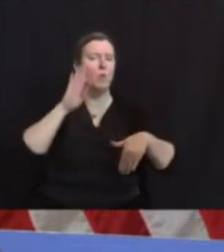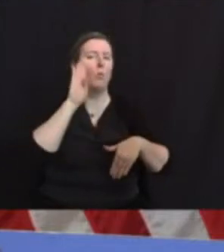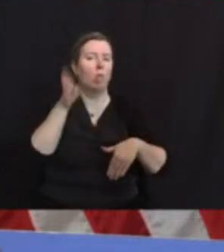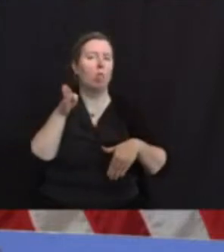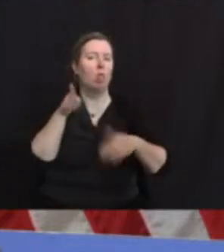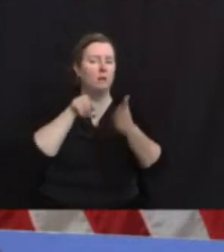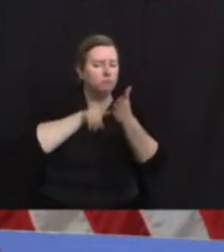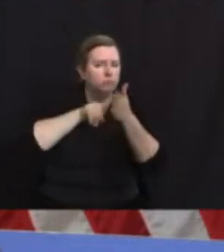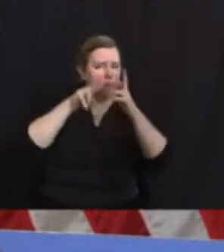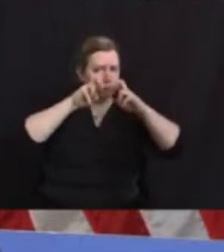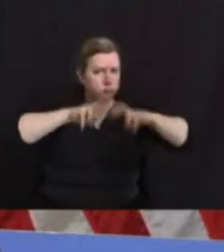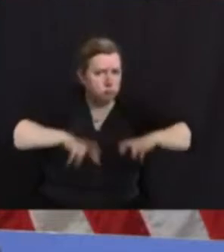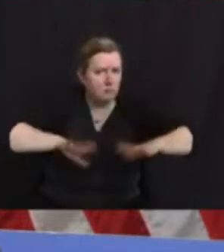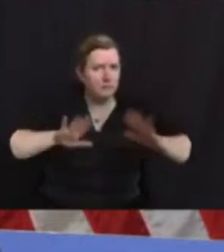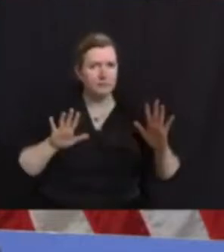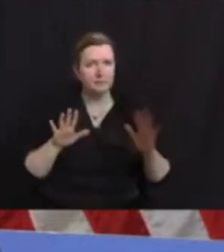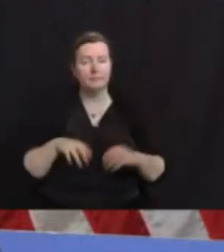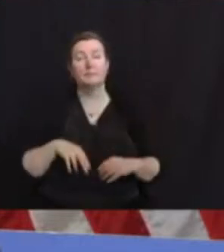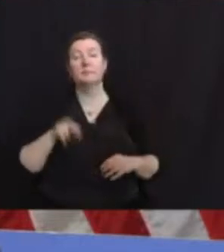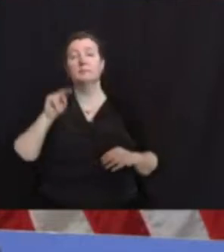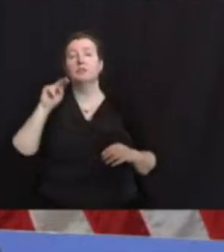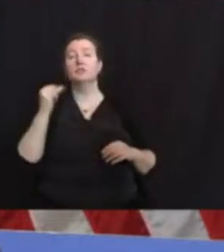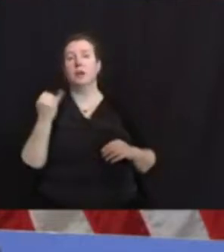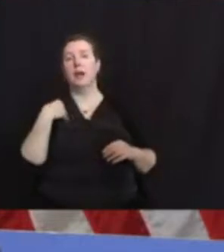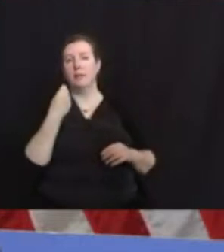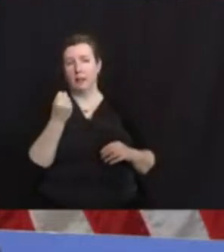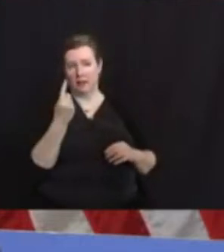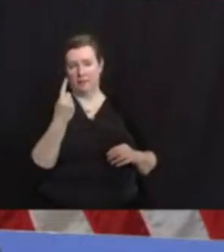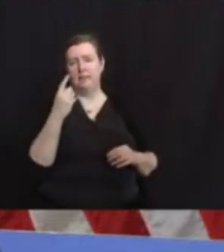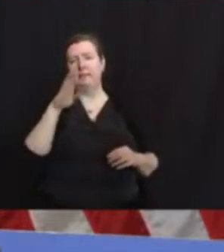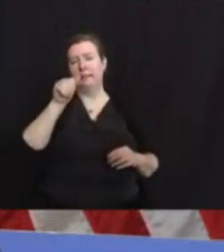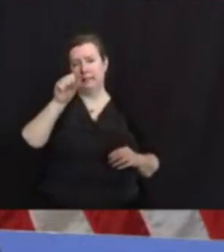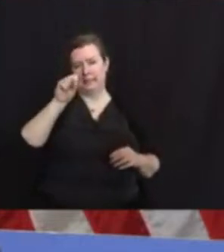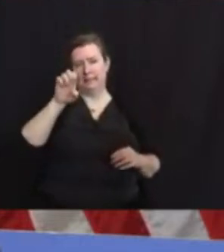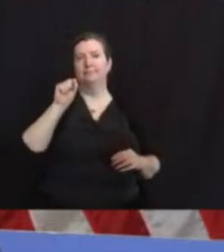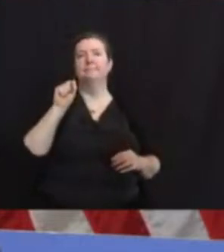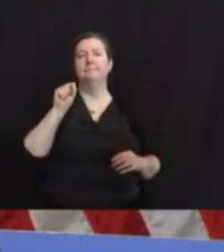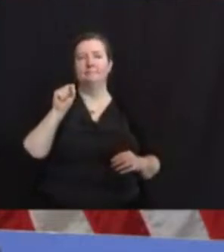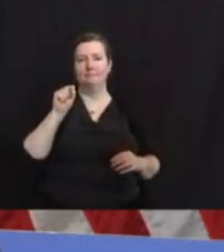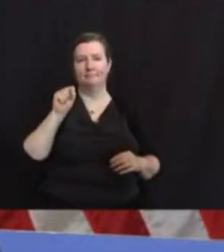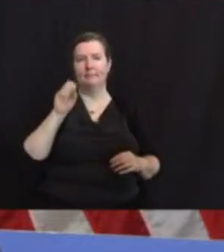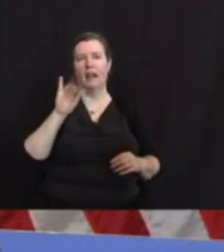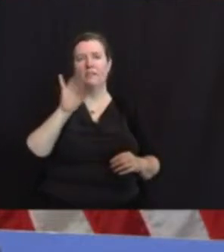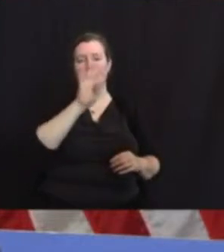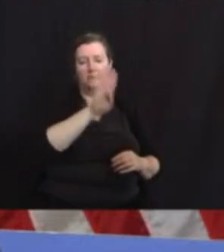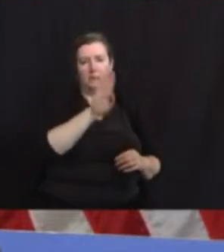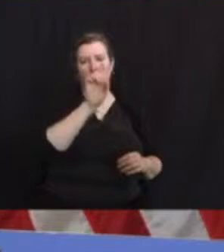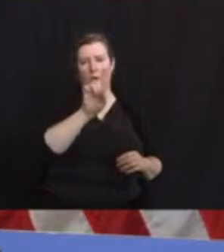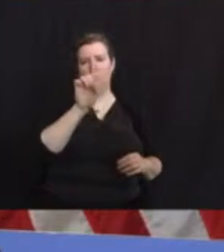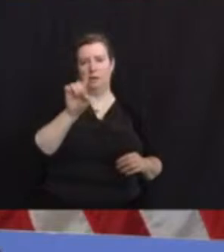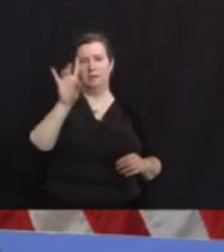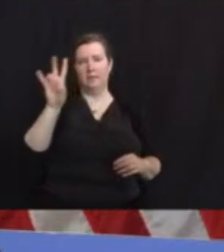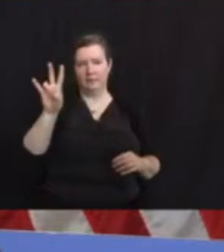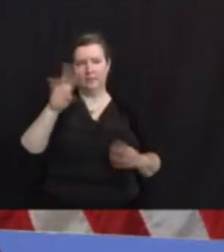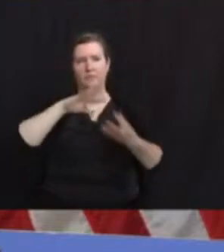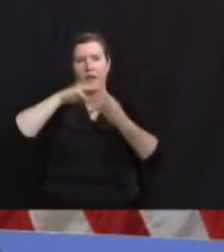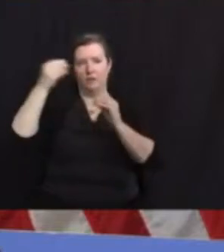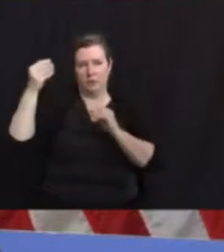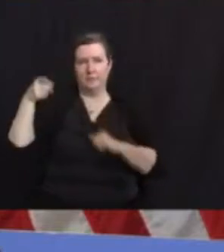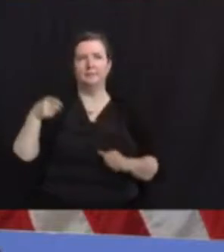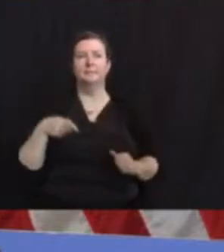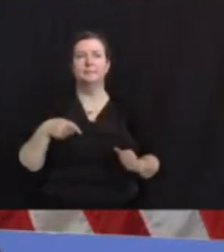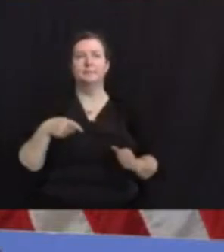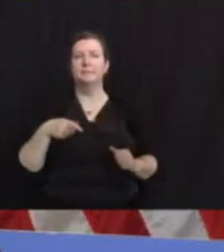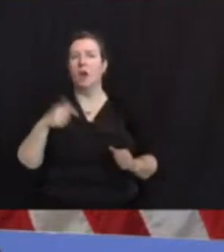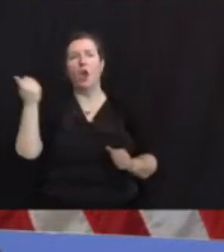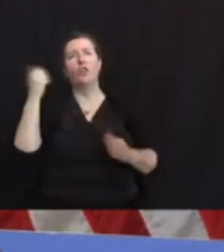reported cases, all the UK variant, and the other 2 or 3 are just a handful now in the country, none in New Jersey. There